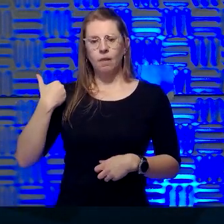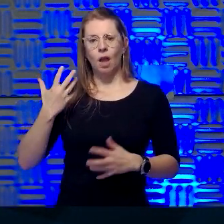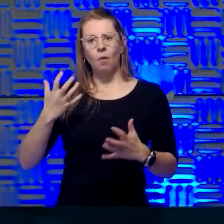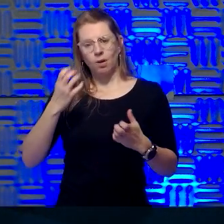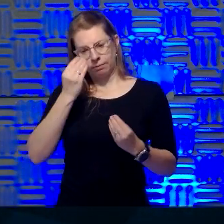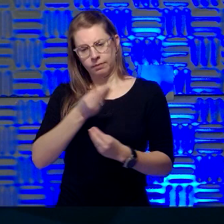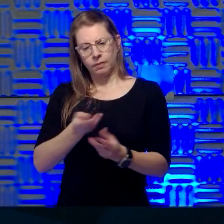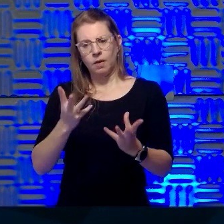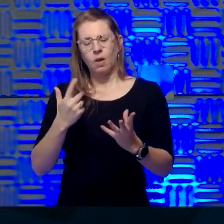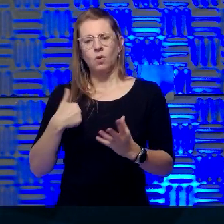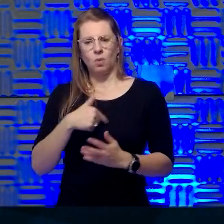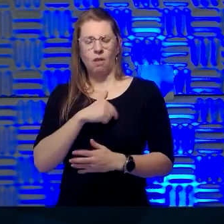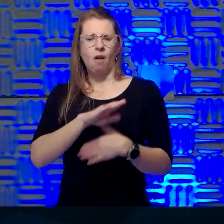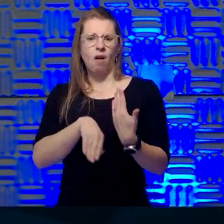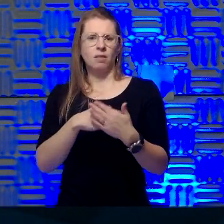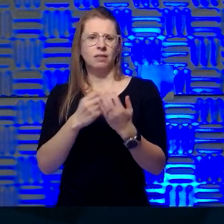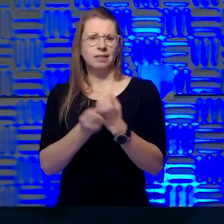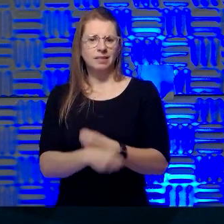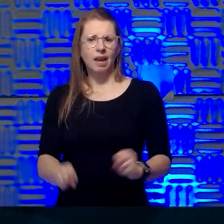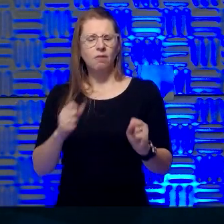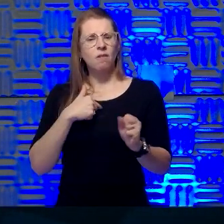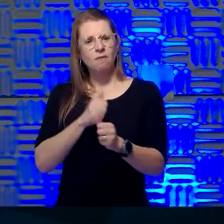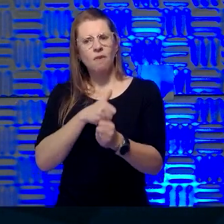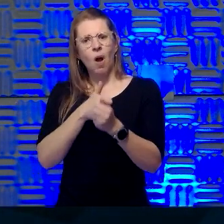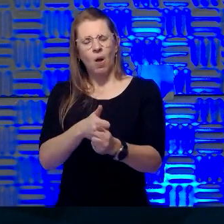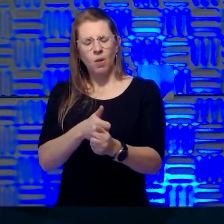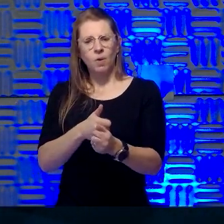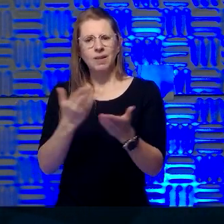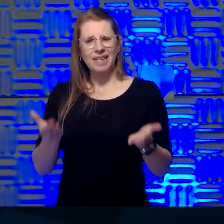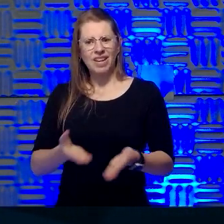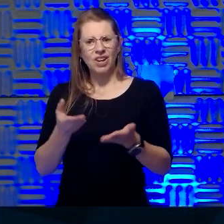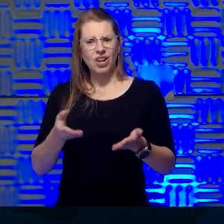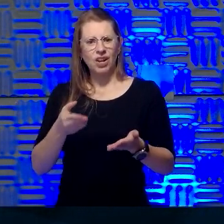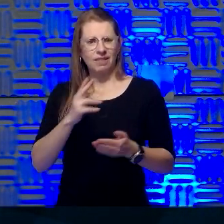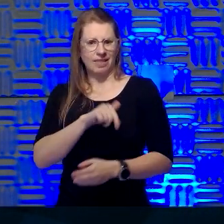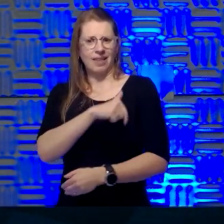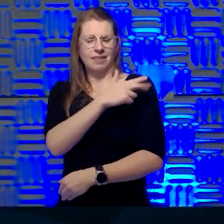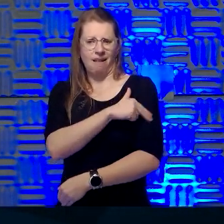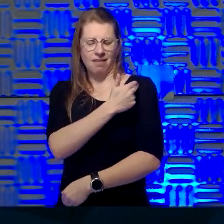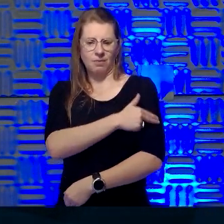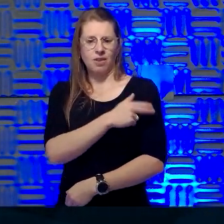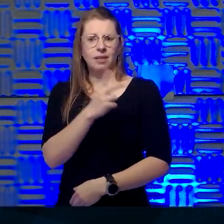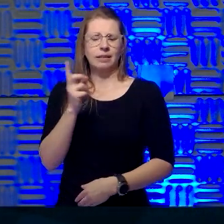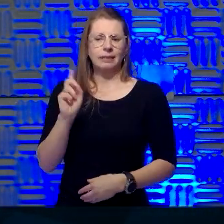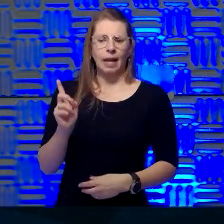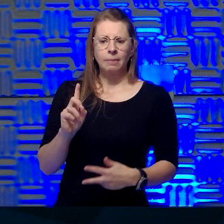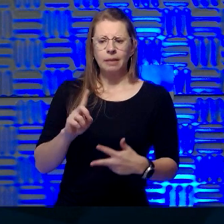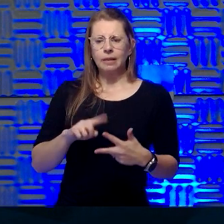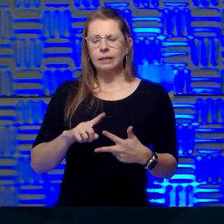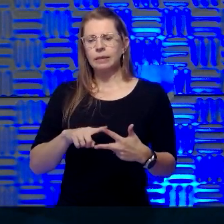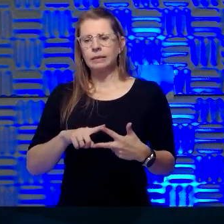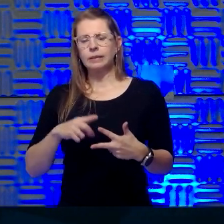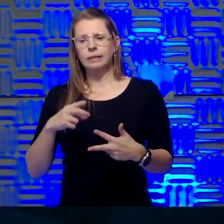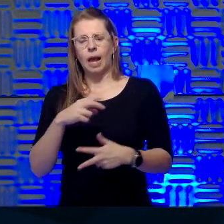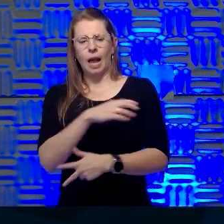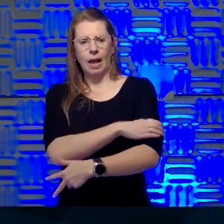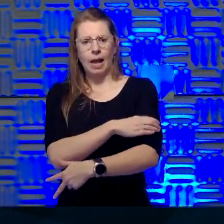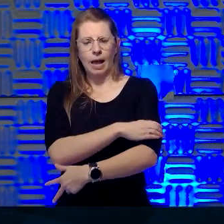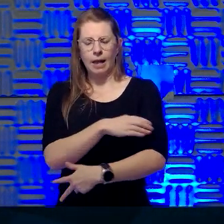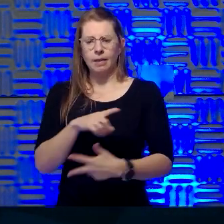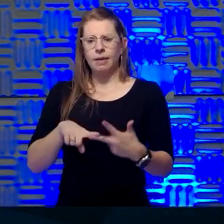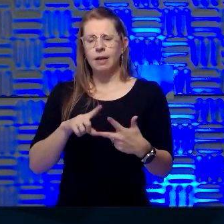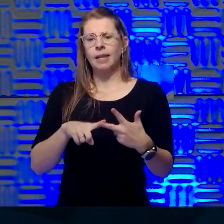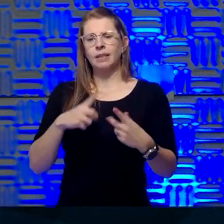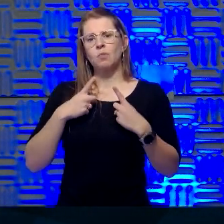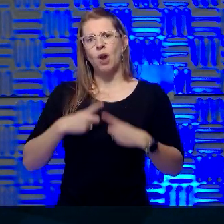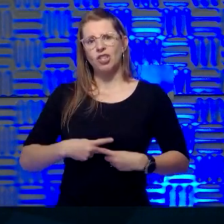We've taken all the appropriate measures, and especially those patients with diabetes, hypertension, and most especially depression. If